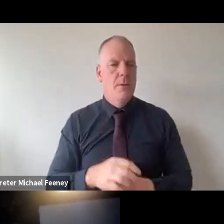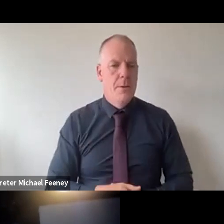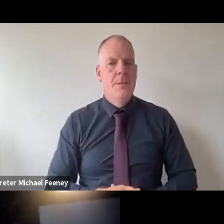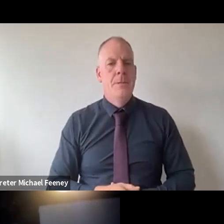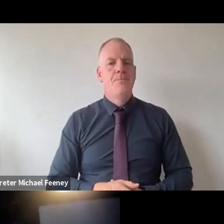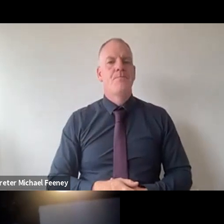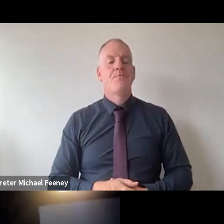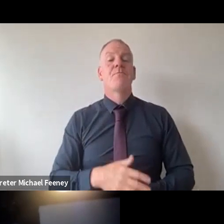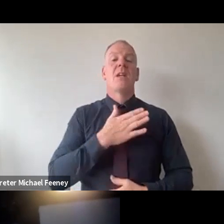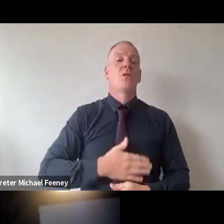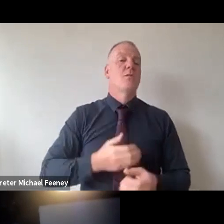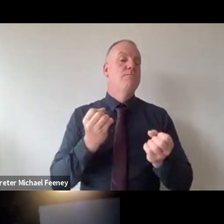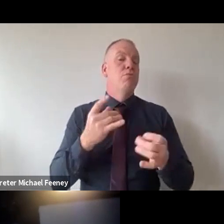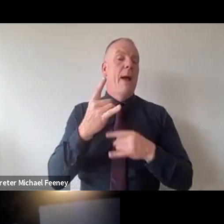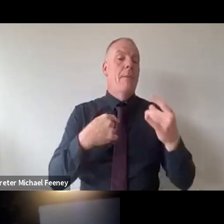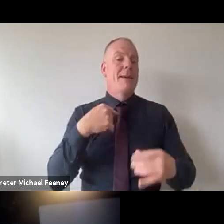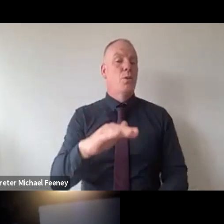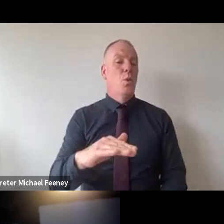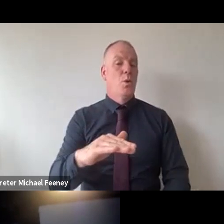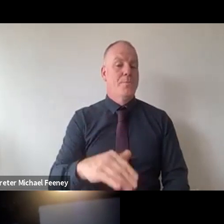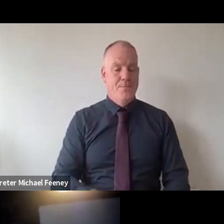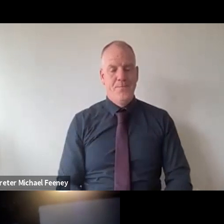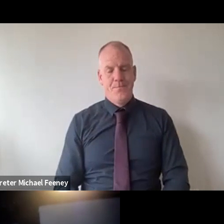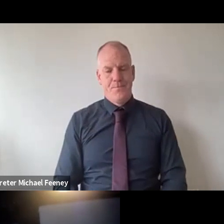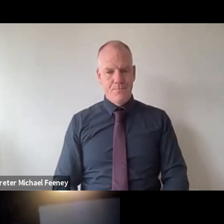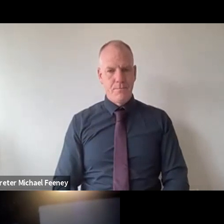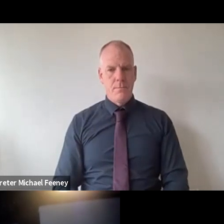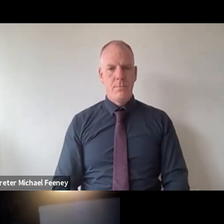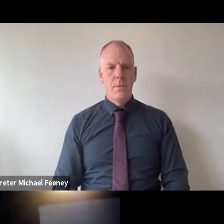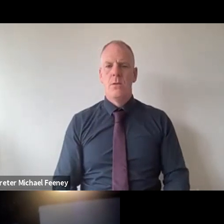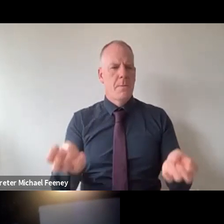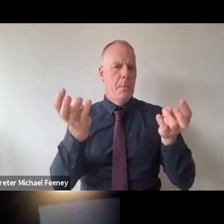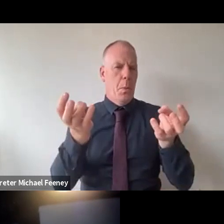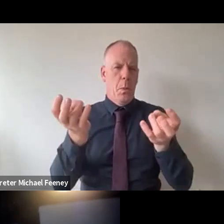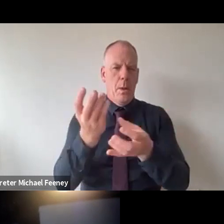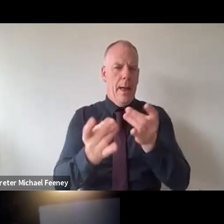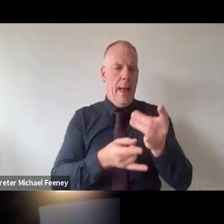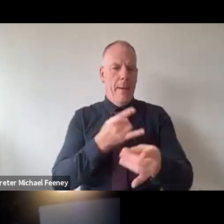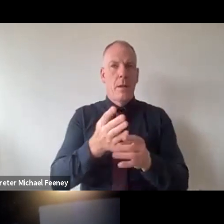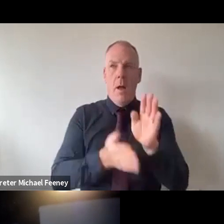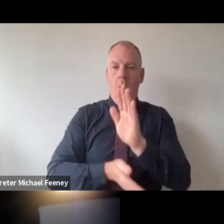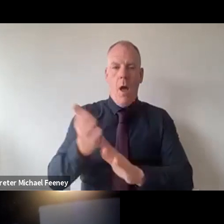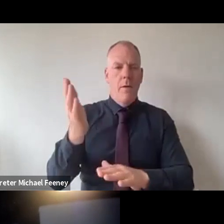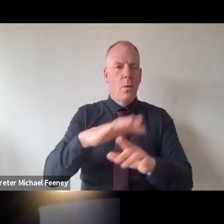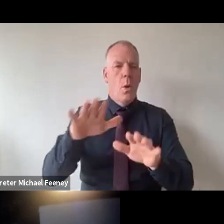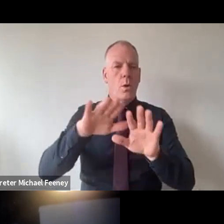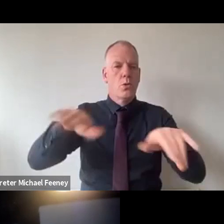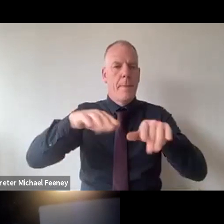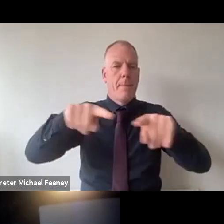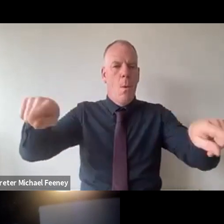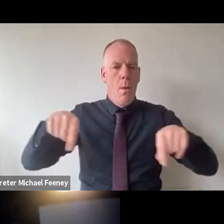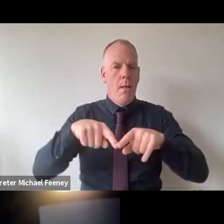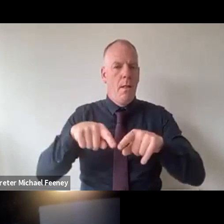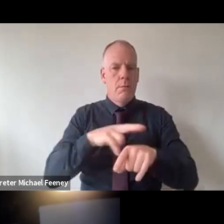start things off, just from when I was a kid, just from some kind of trivial things of even trying to go to the local swimming pool, I